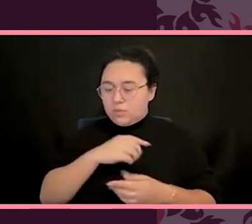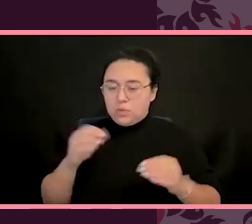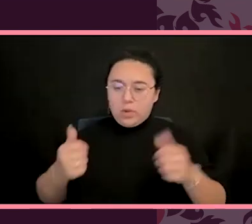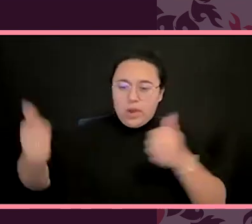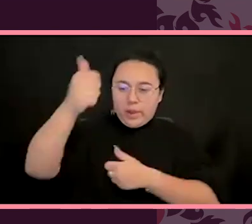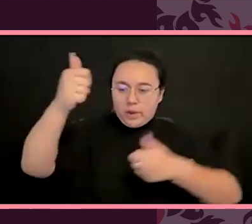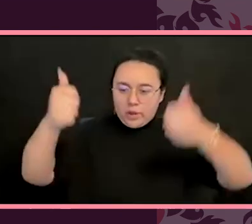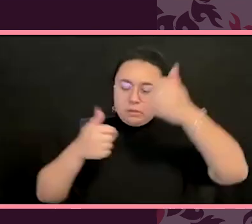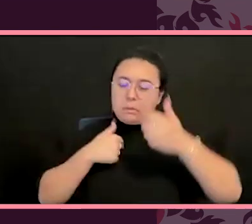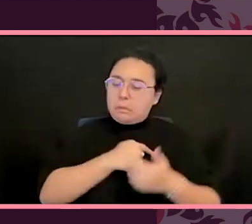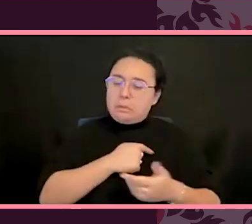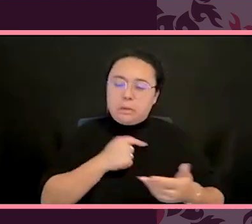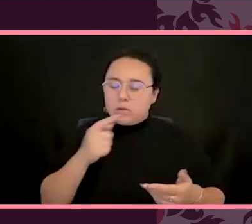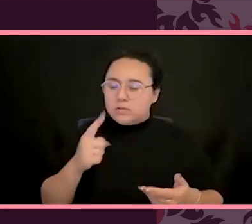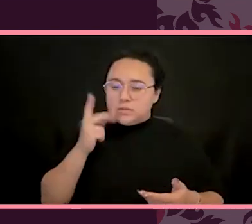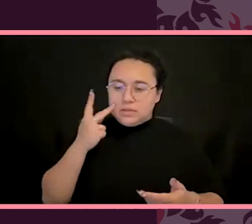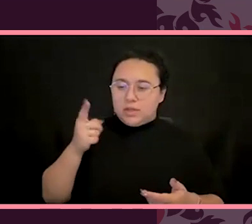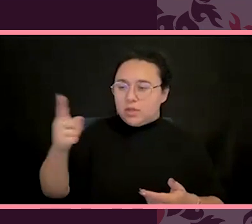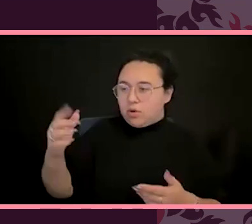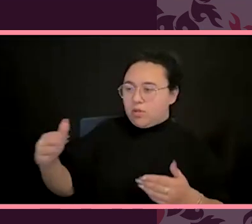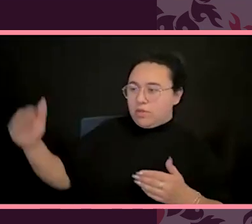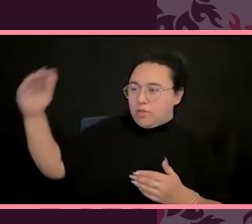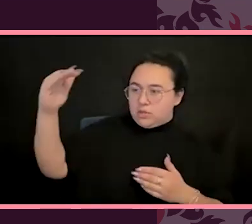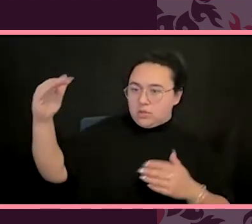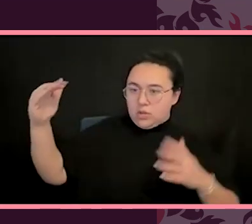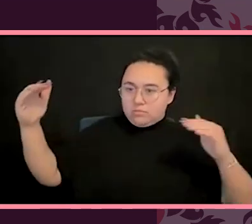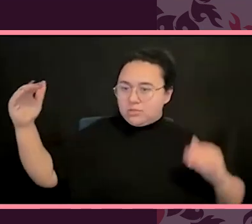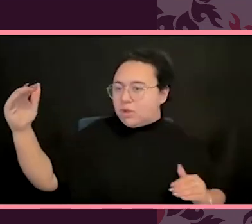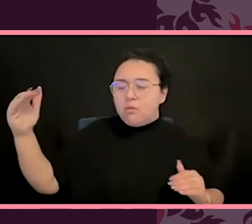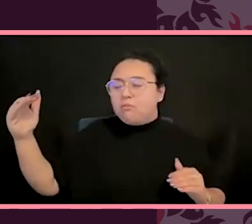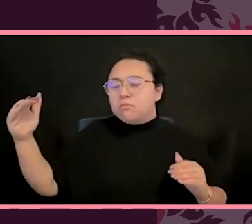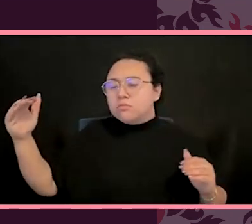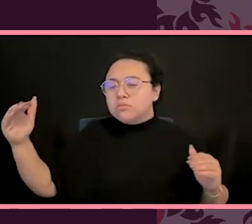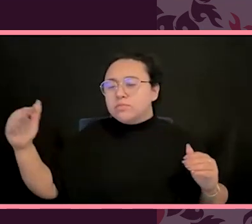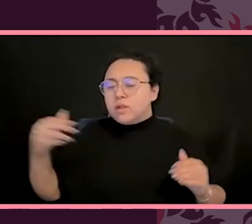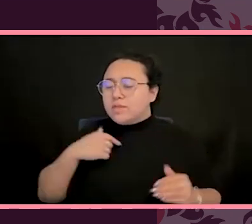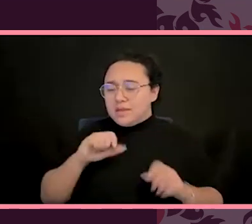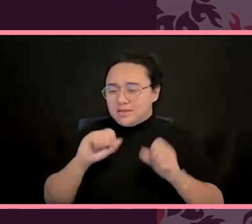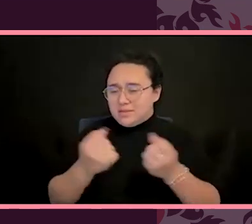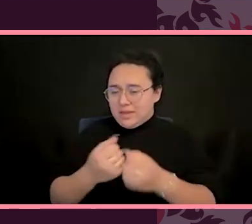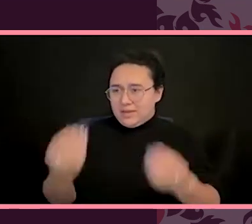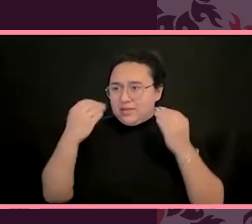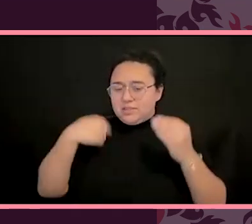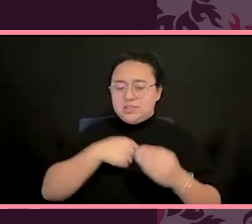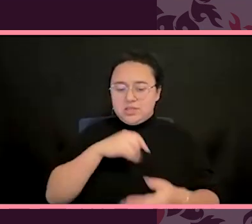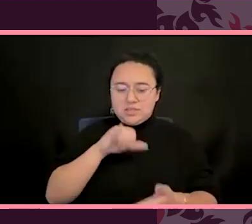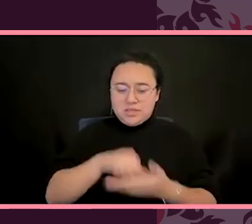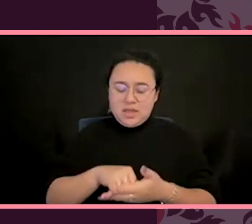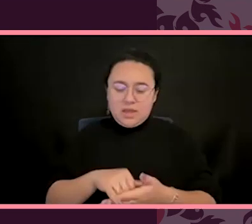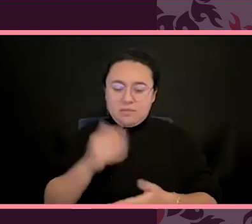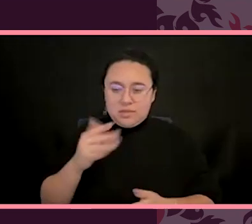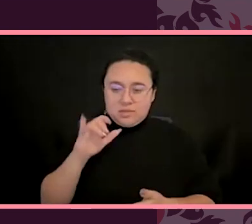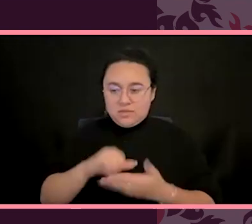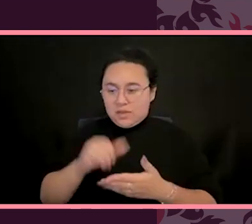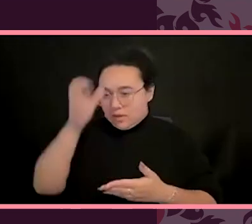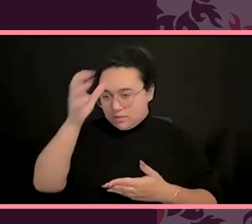So we don't often see like, you're the adult, I'm the child. Like society really kind of implants that into us. And so because of that,